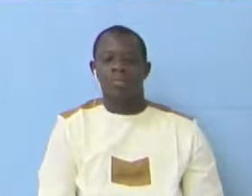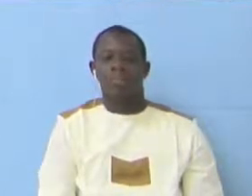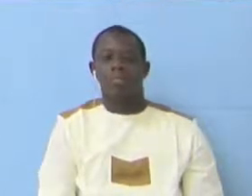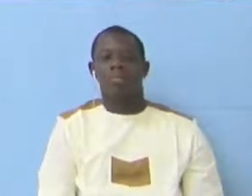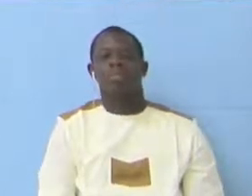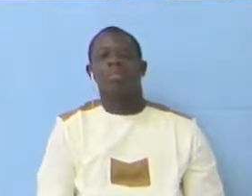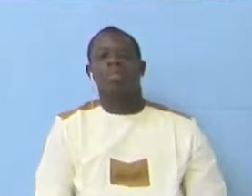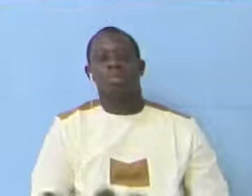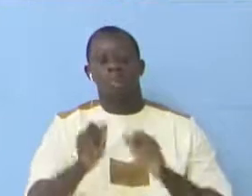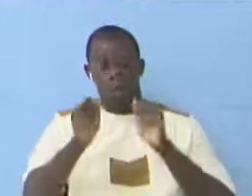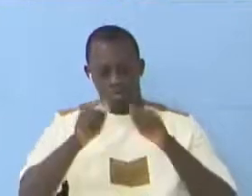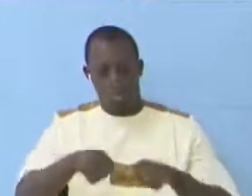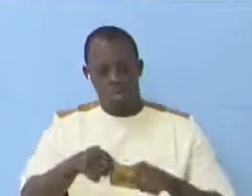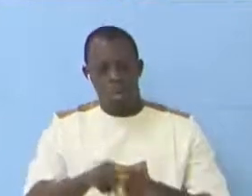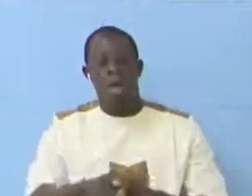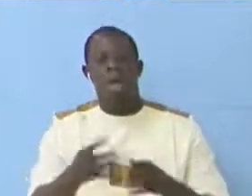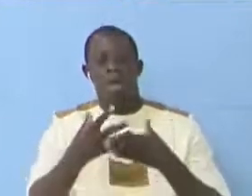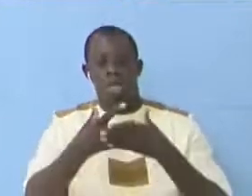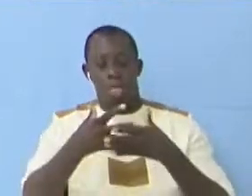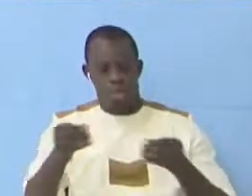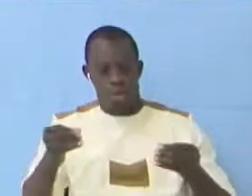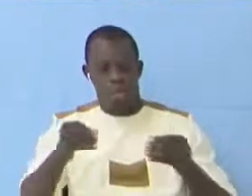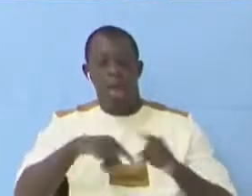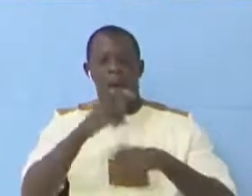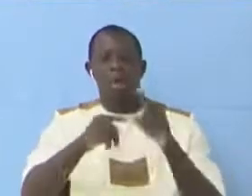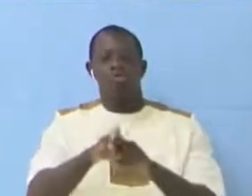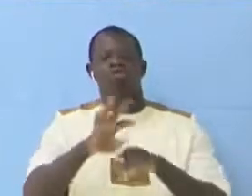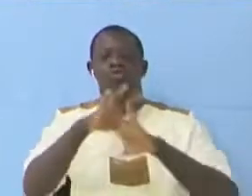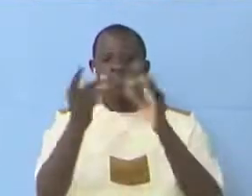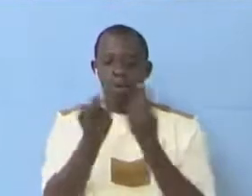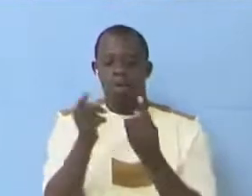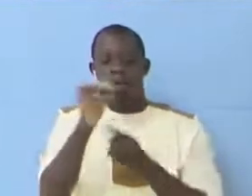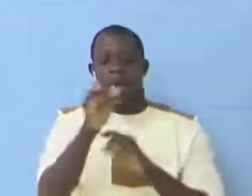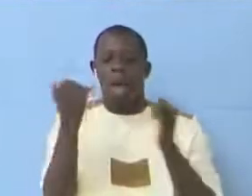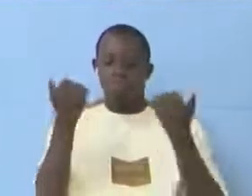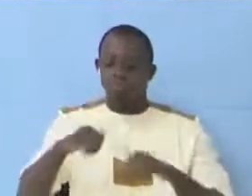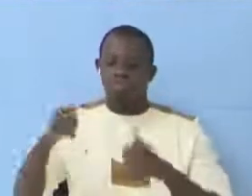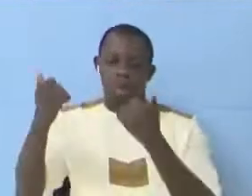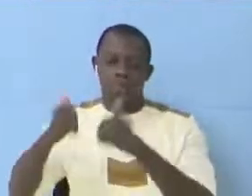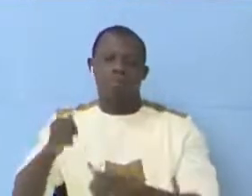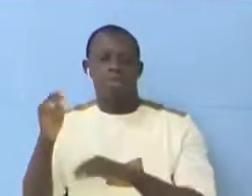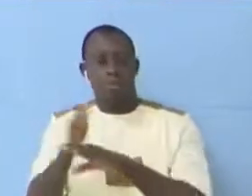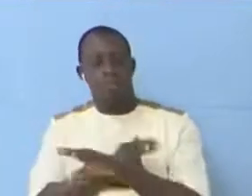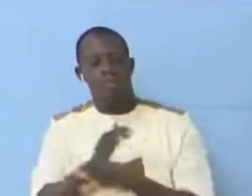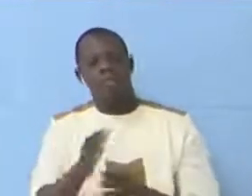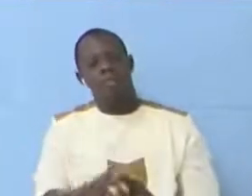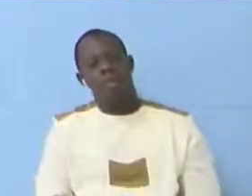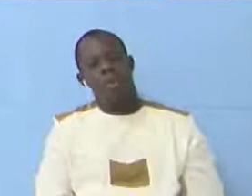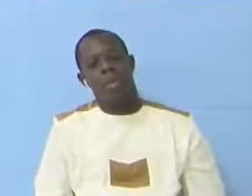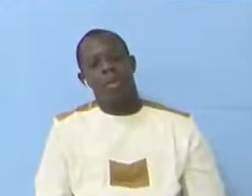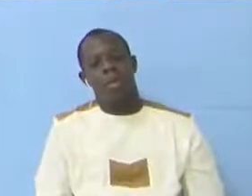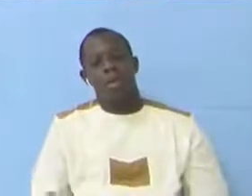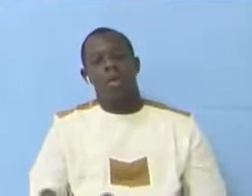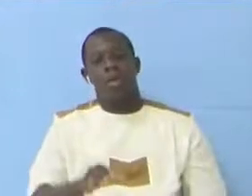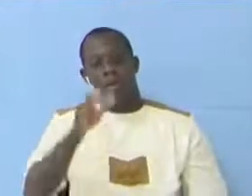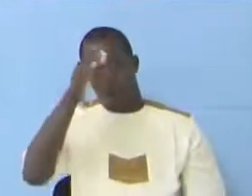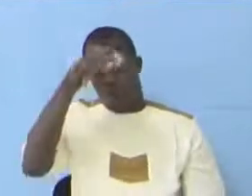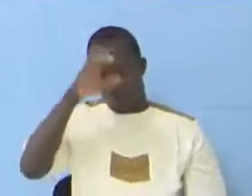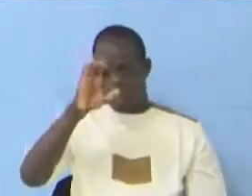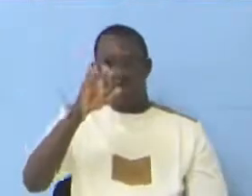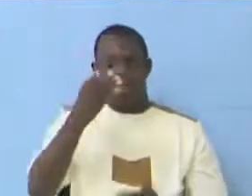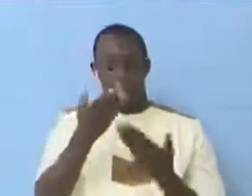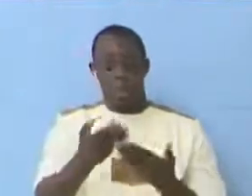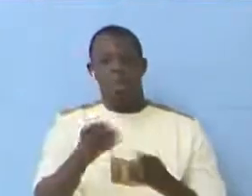impunity. li yëpp nag ñu boole ci yeneen yoo xam ne dañ koo feeñal ci li nga xam ne mooy liggéey bi. Commission